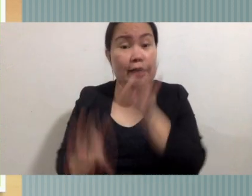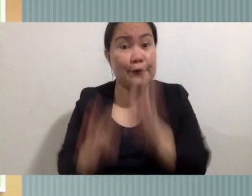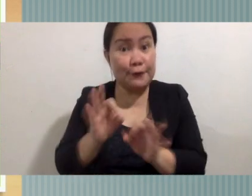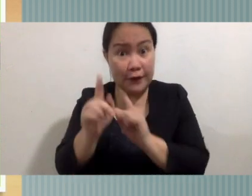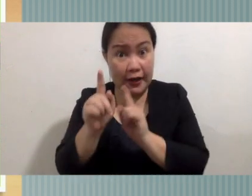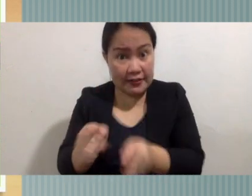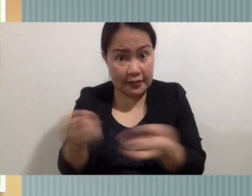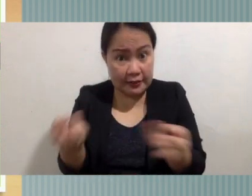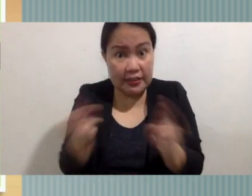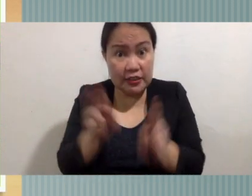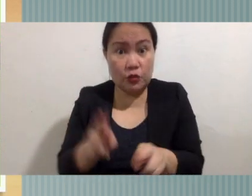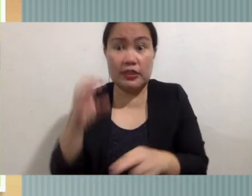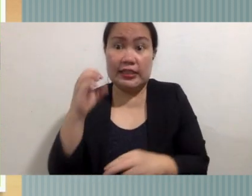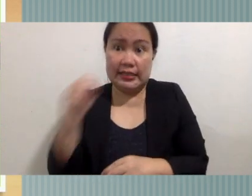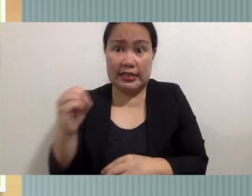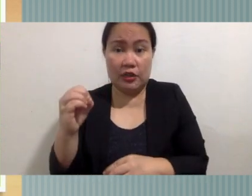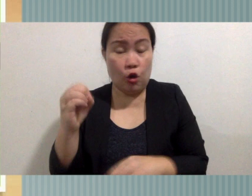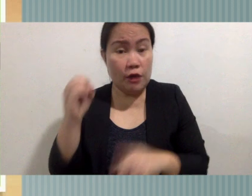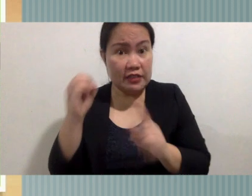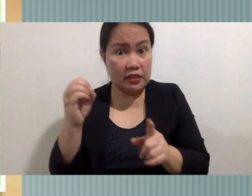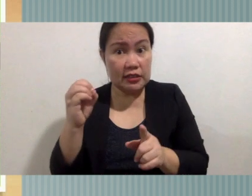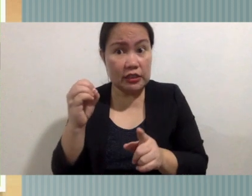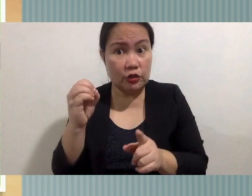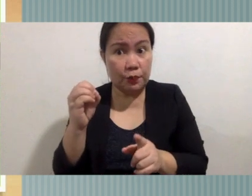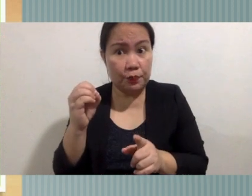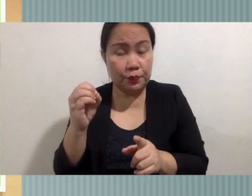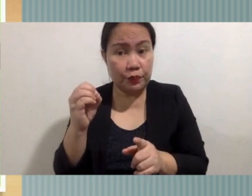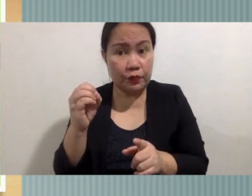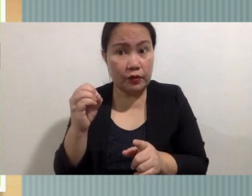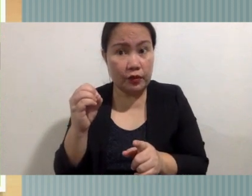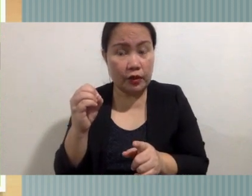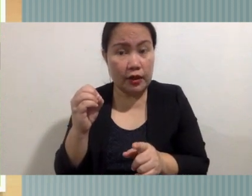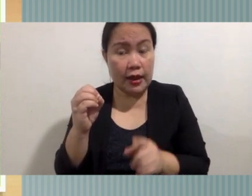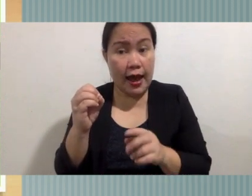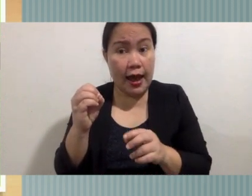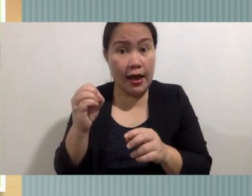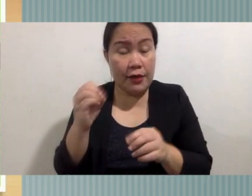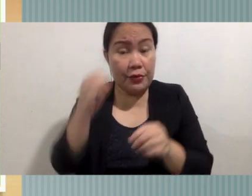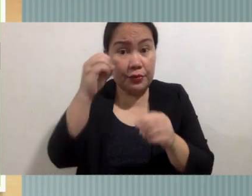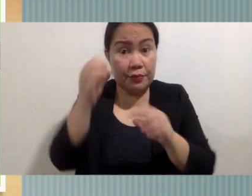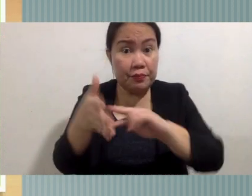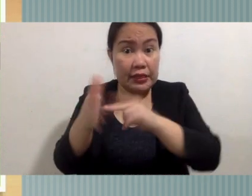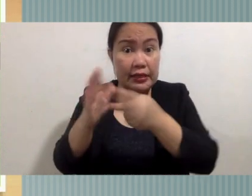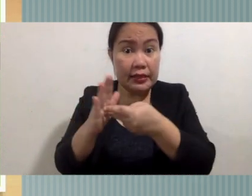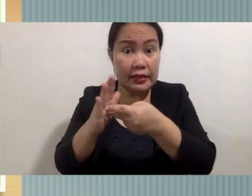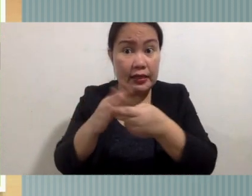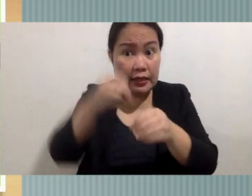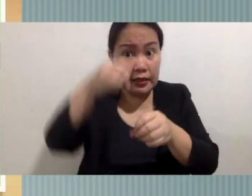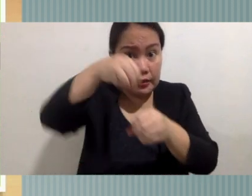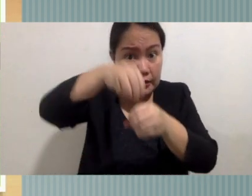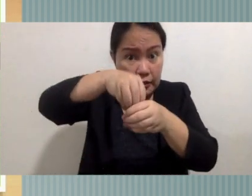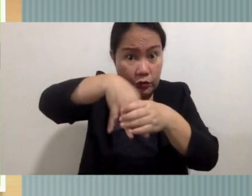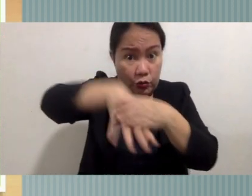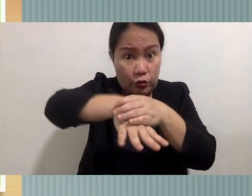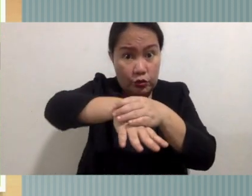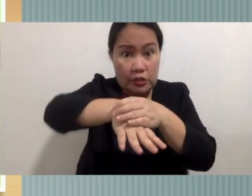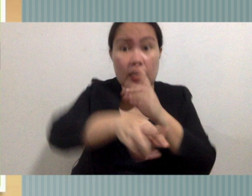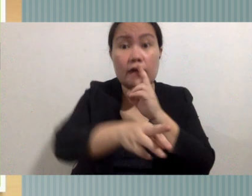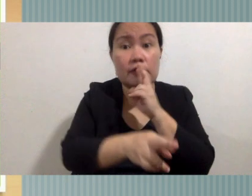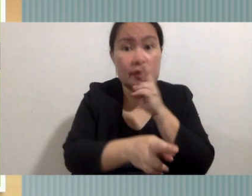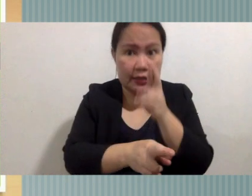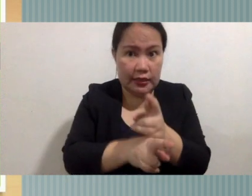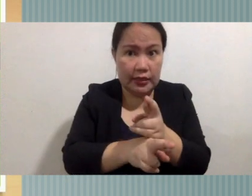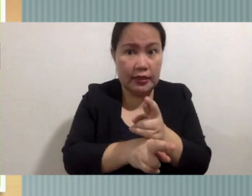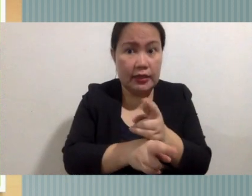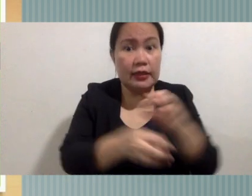0 sa solution mo, therefore, pag ginamit mo ang quadratic formula, ang roots or solution mo ay